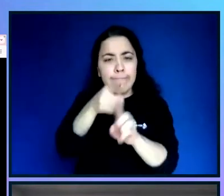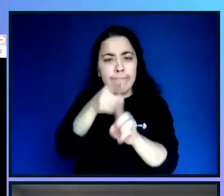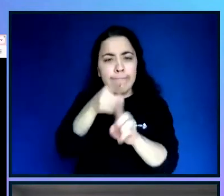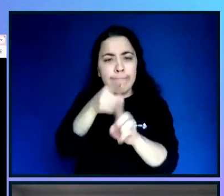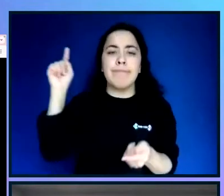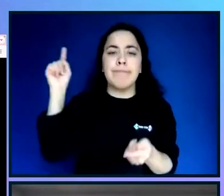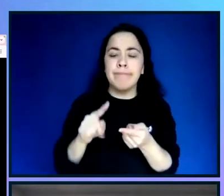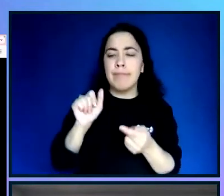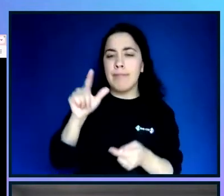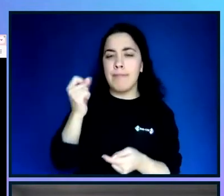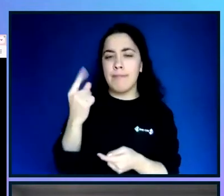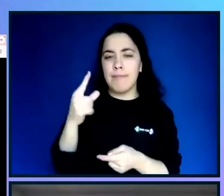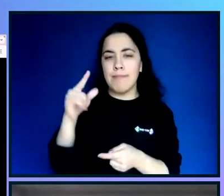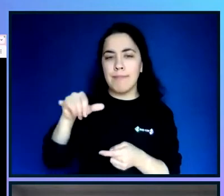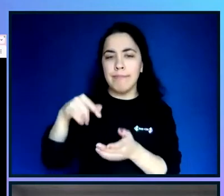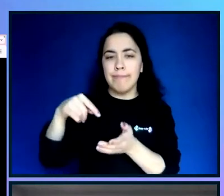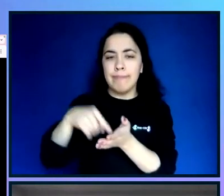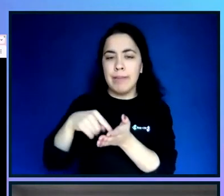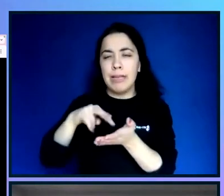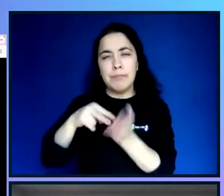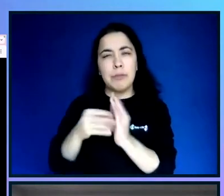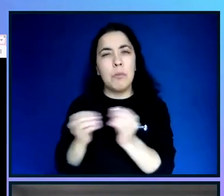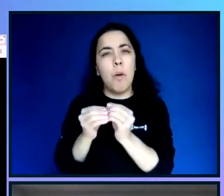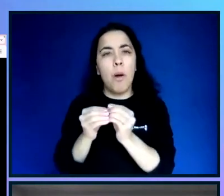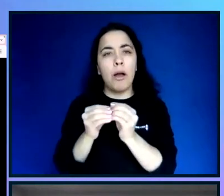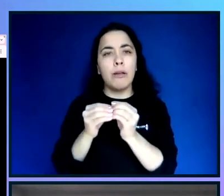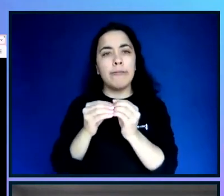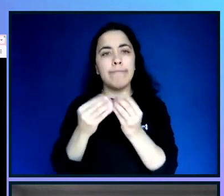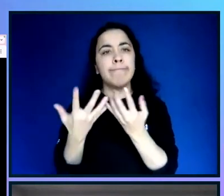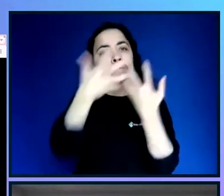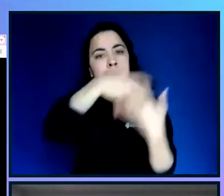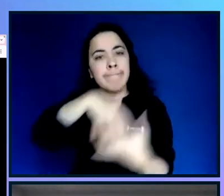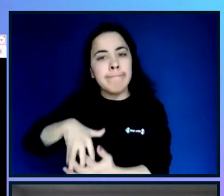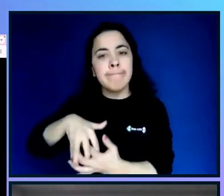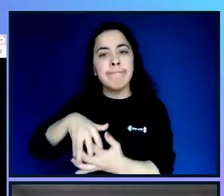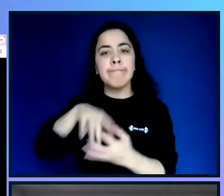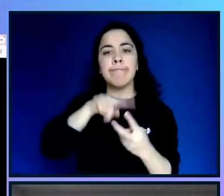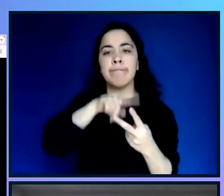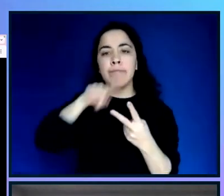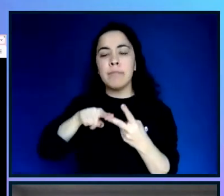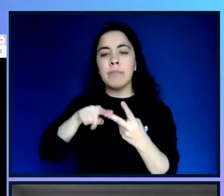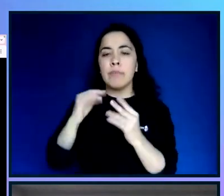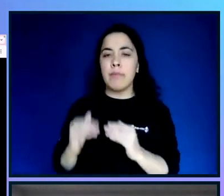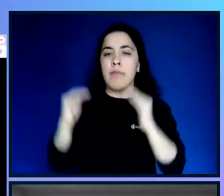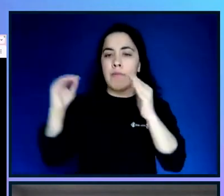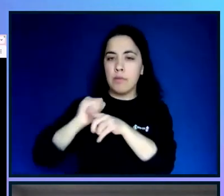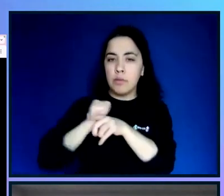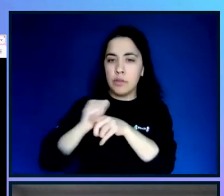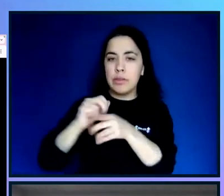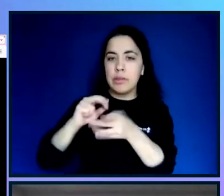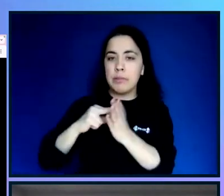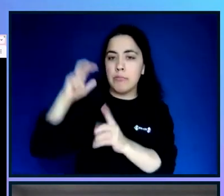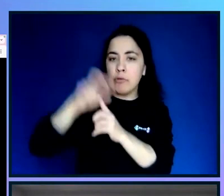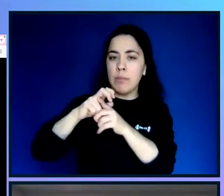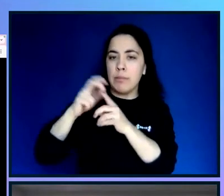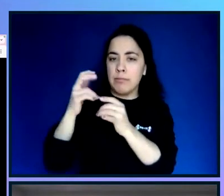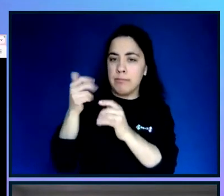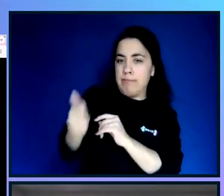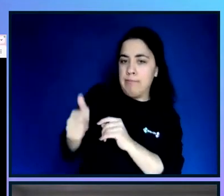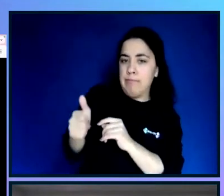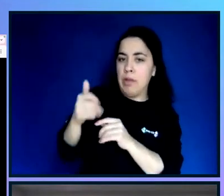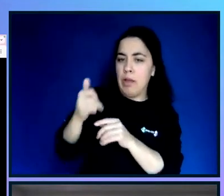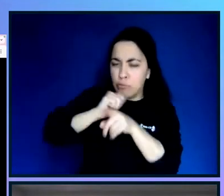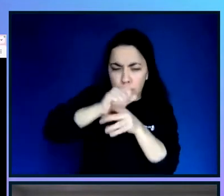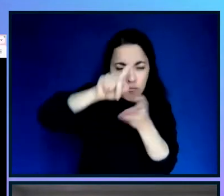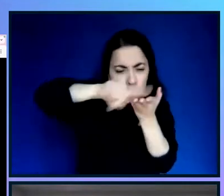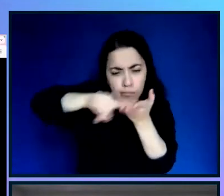we're able to give champions even more training to help them independently triage audit issues at a higher scale. And then